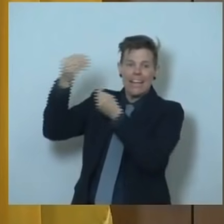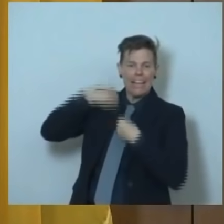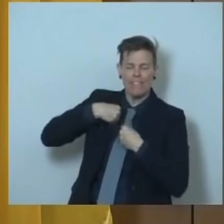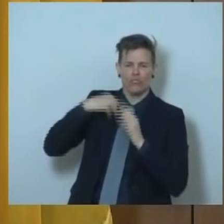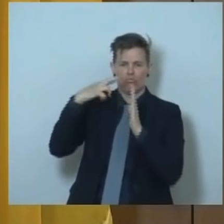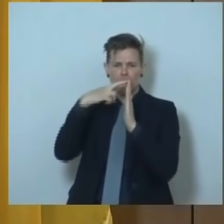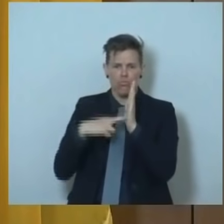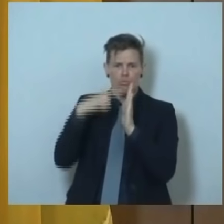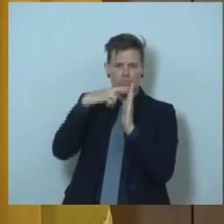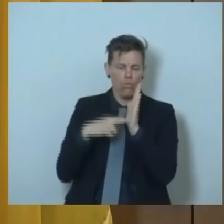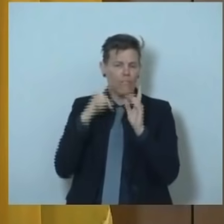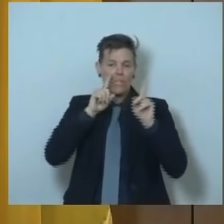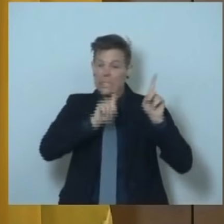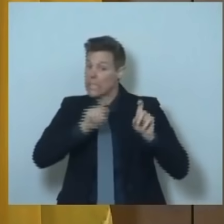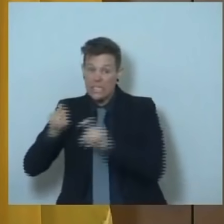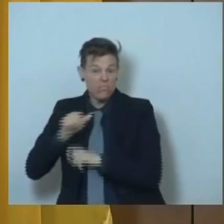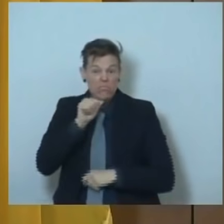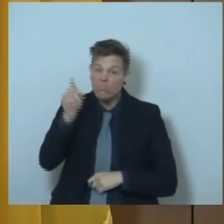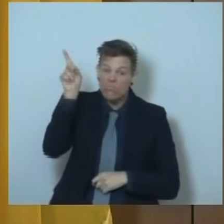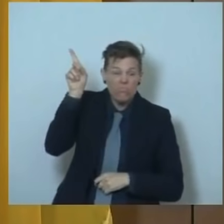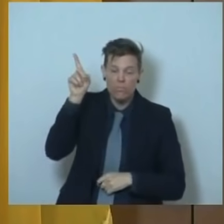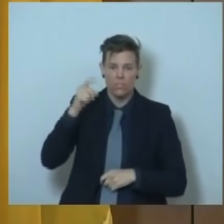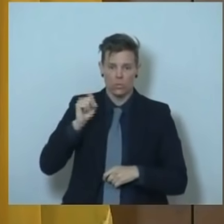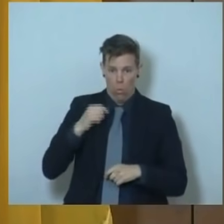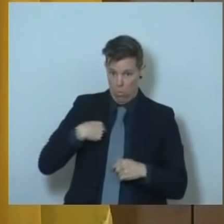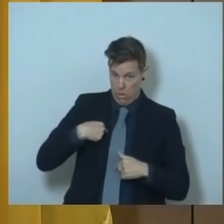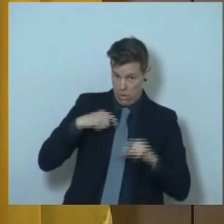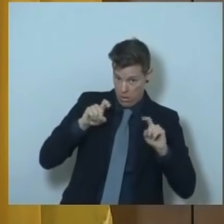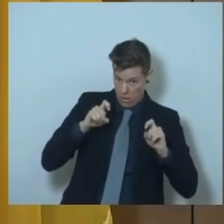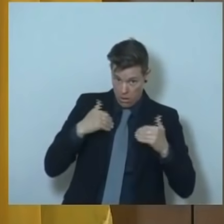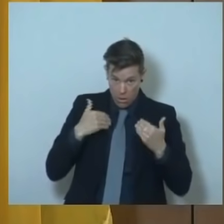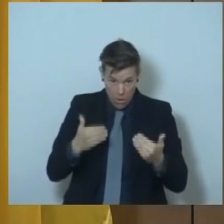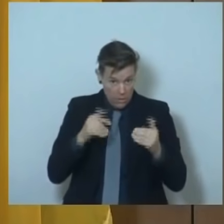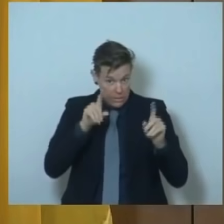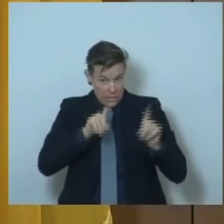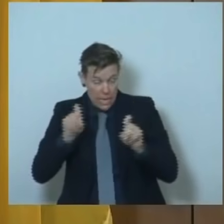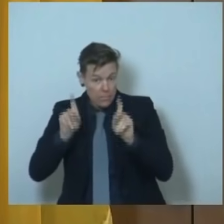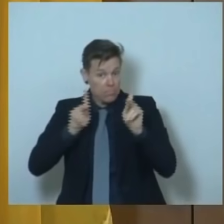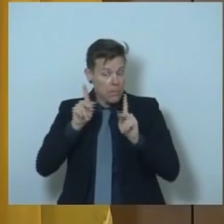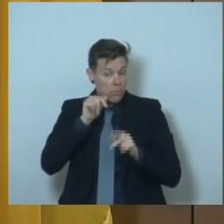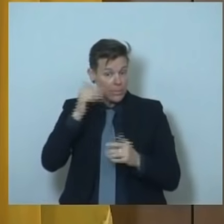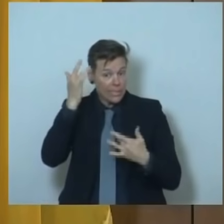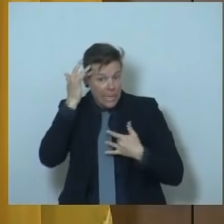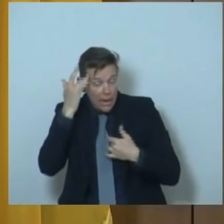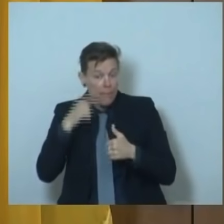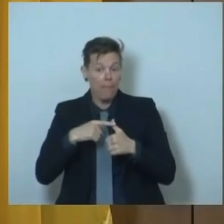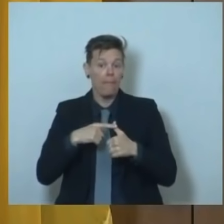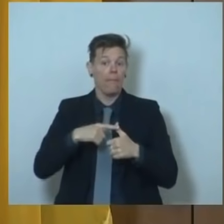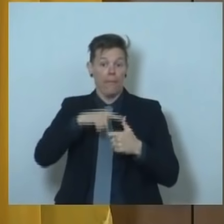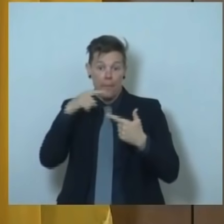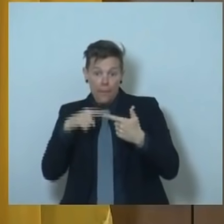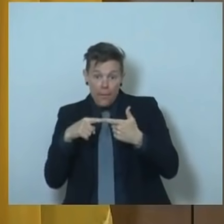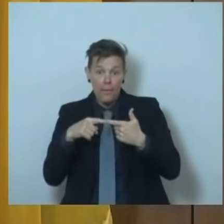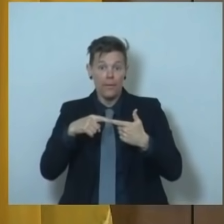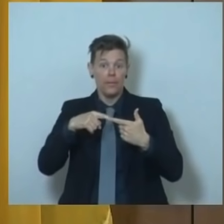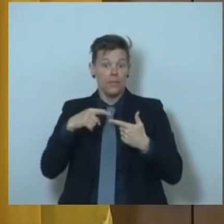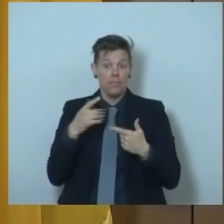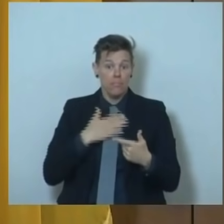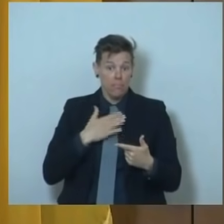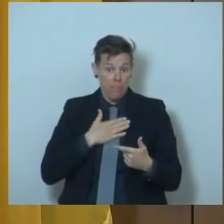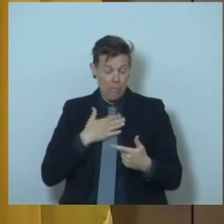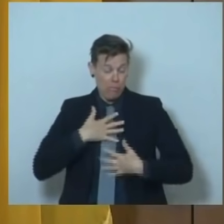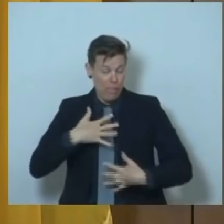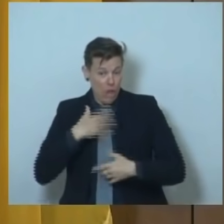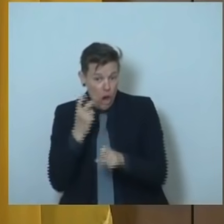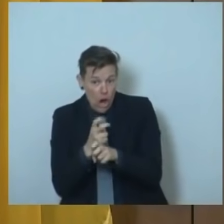test people who are sick. How sick? They should have one of 3 early criteria, right? Shortness of breath,